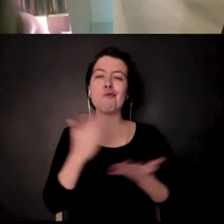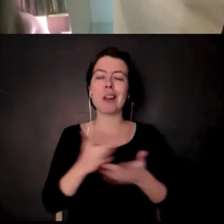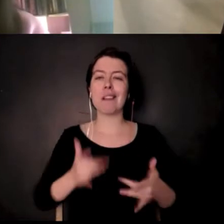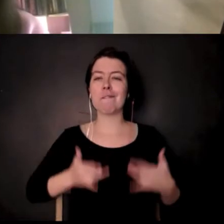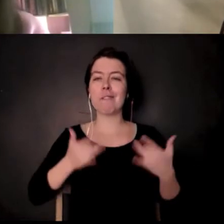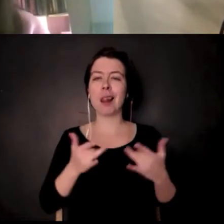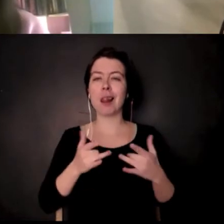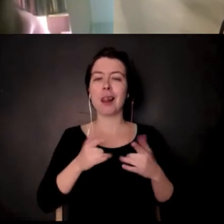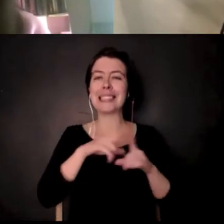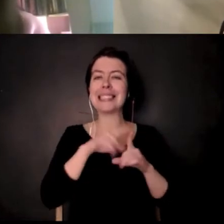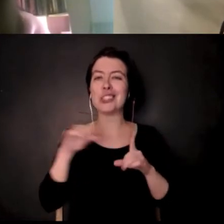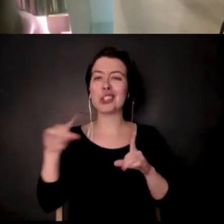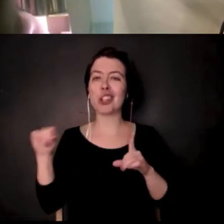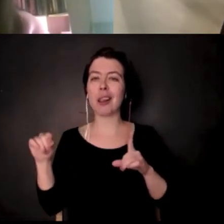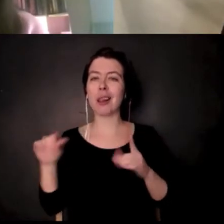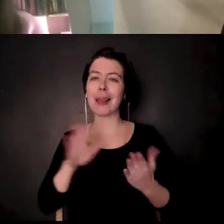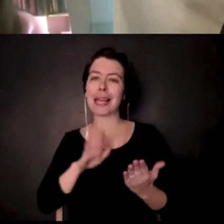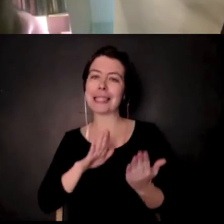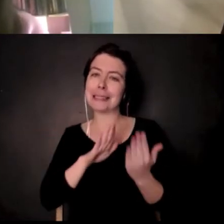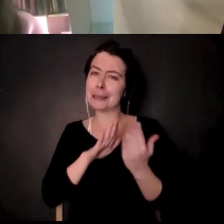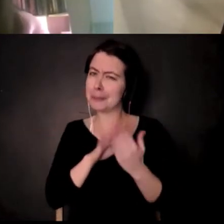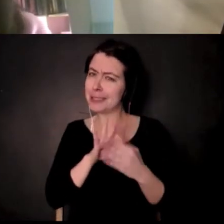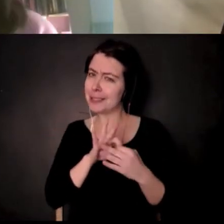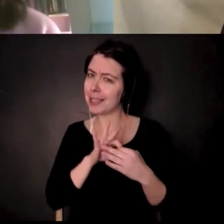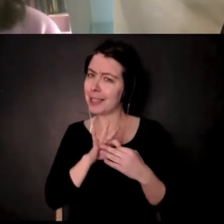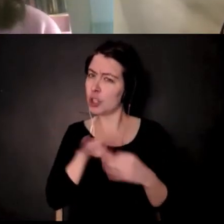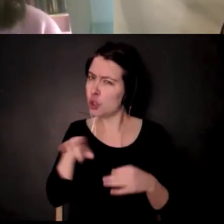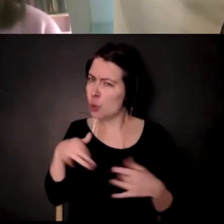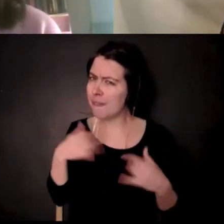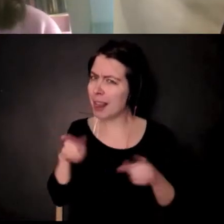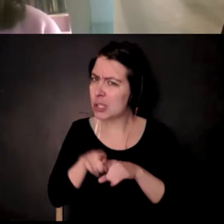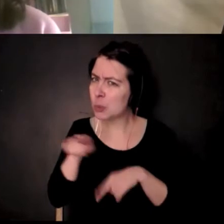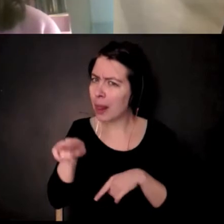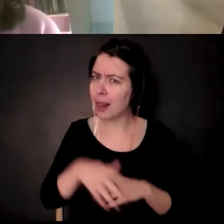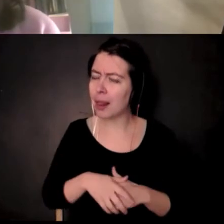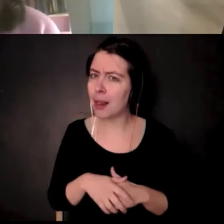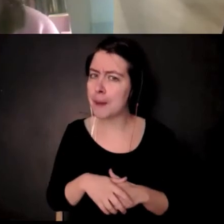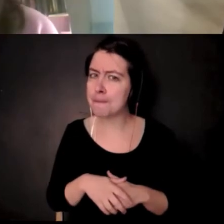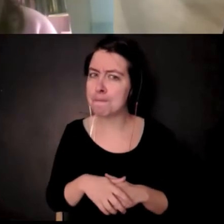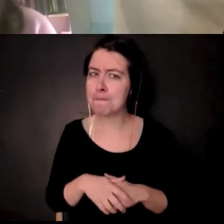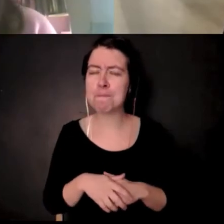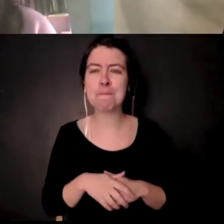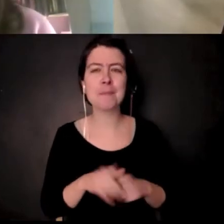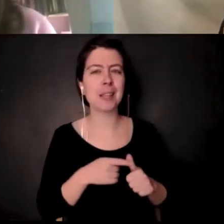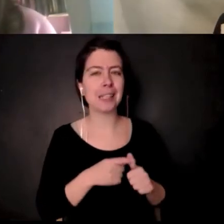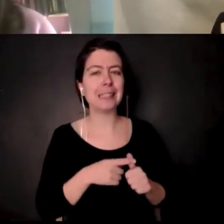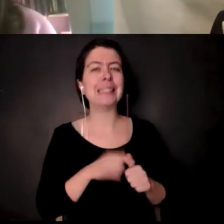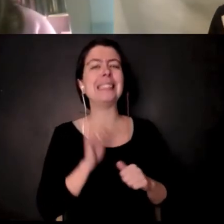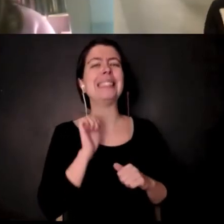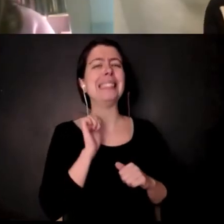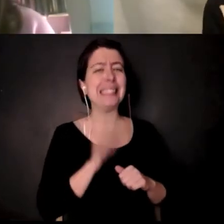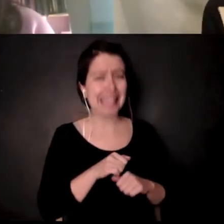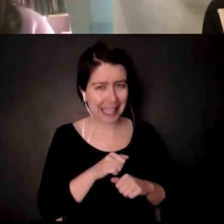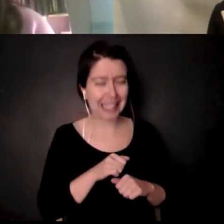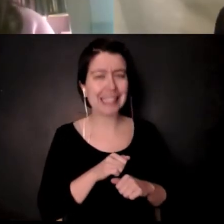past few months. Have you felt that as well? Yeah, I mean, I think, and I was